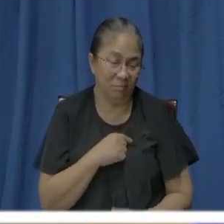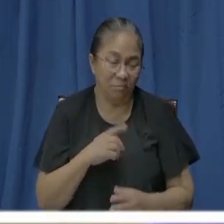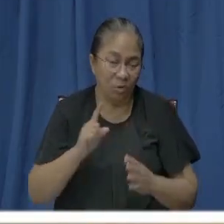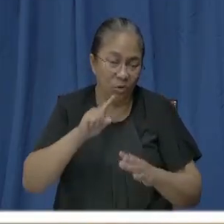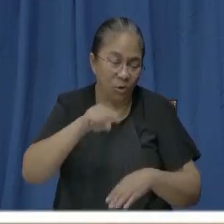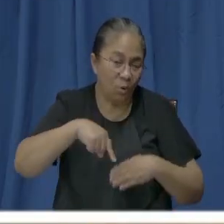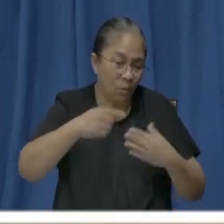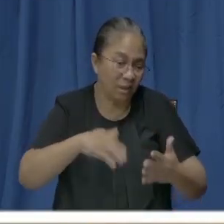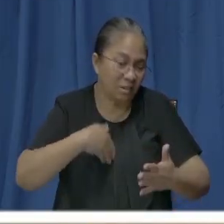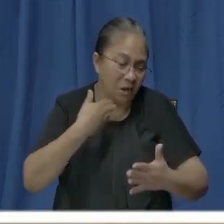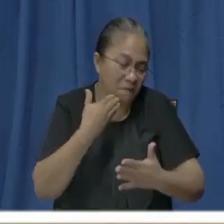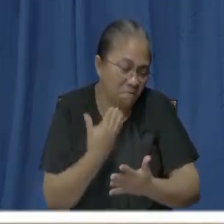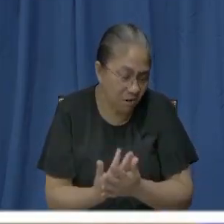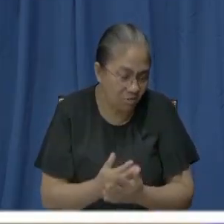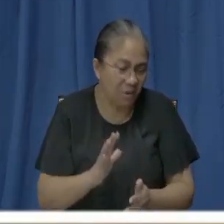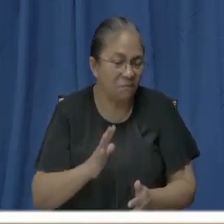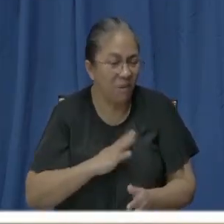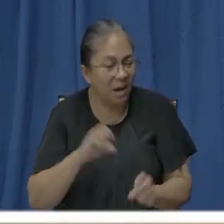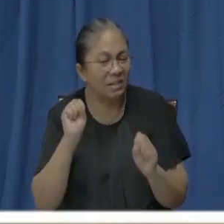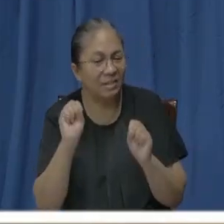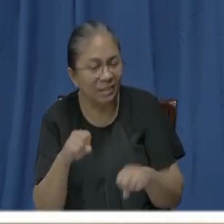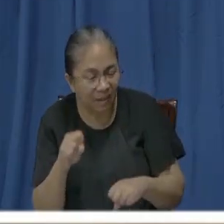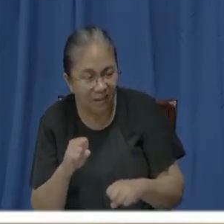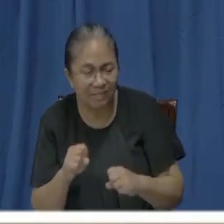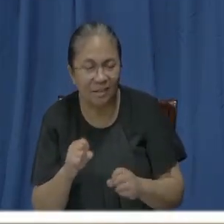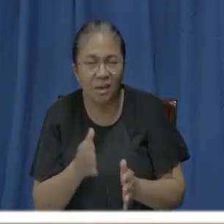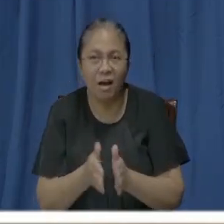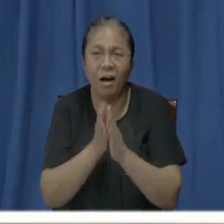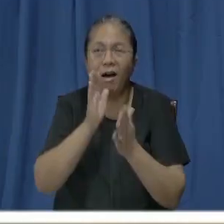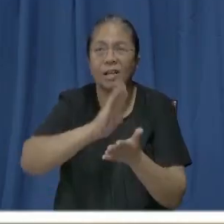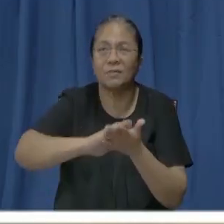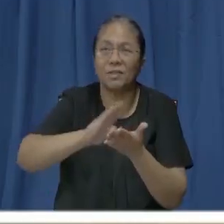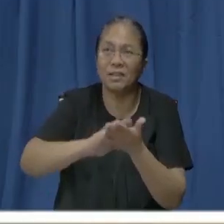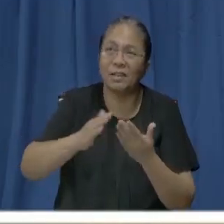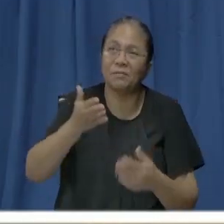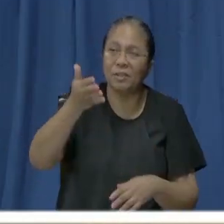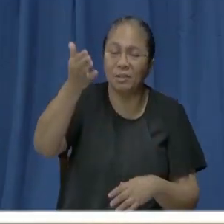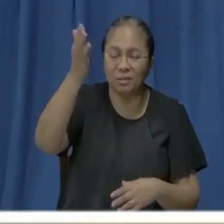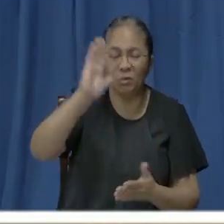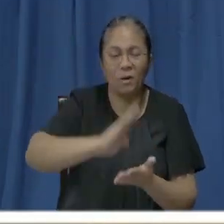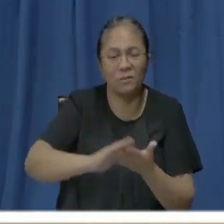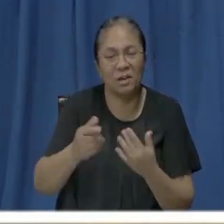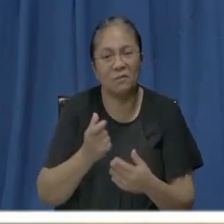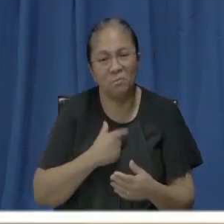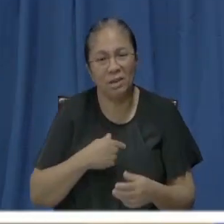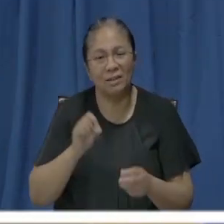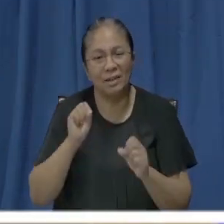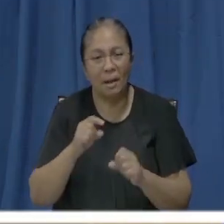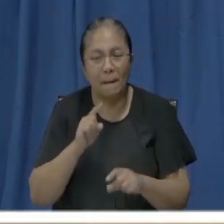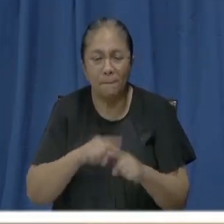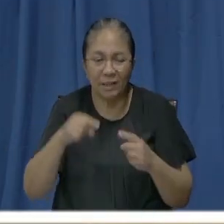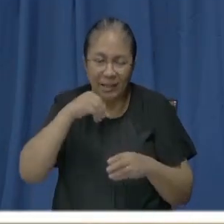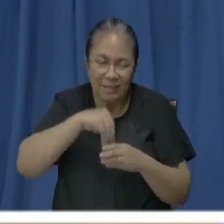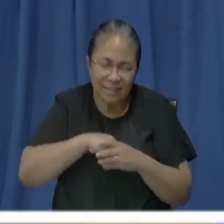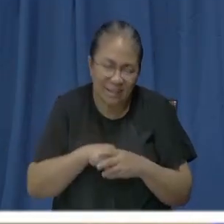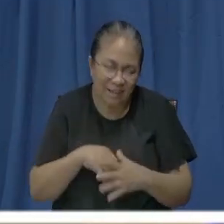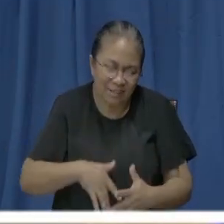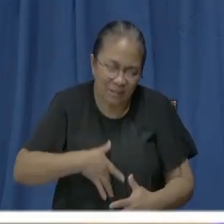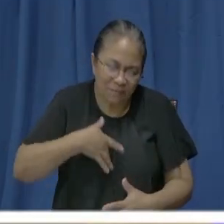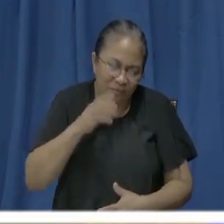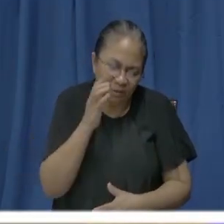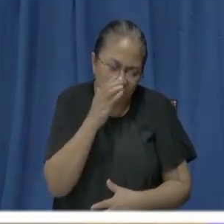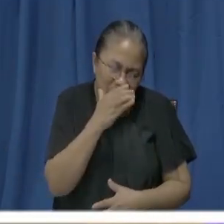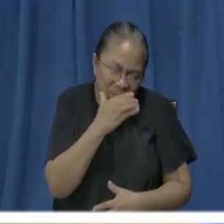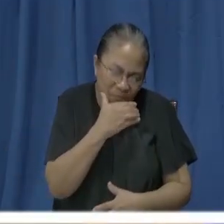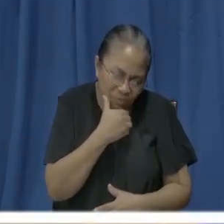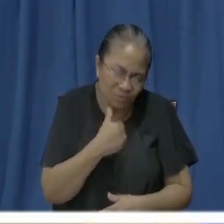and you brought it to confession. No mind you asked God forgiveness. No mind you did all of that. You're still accusing yourself of what